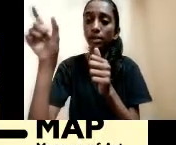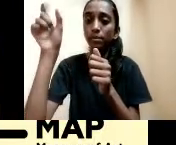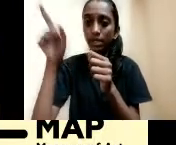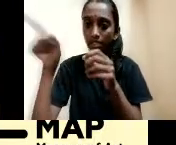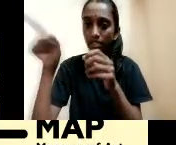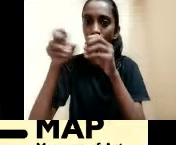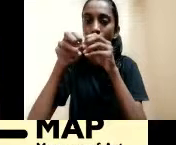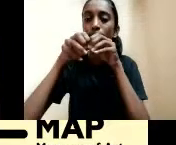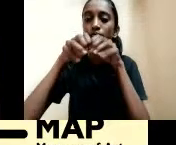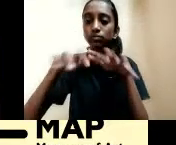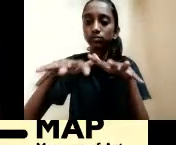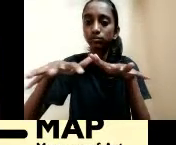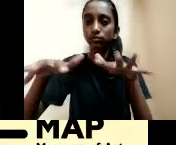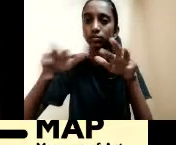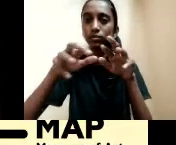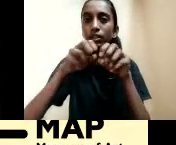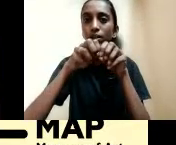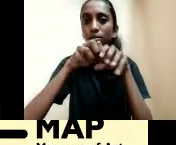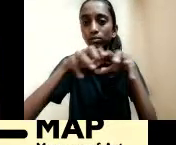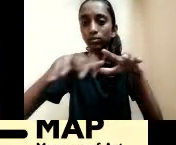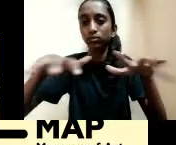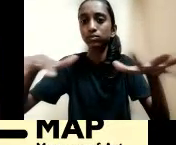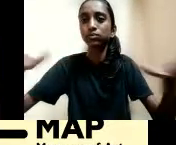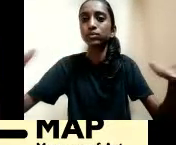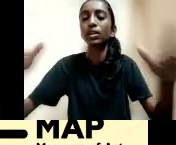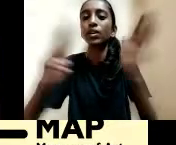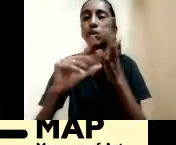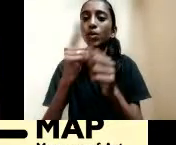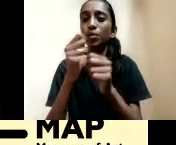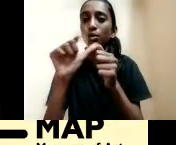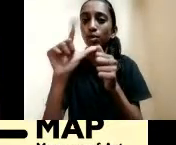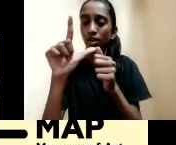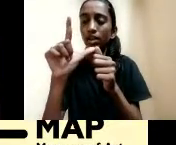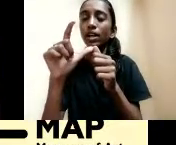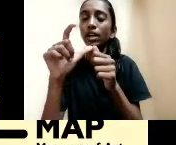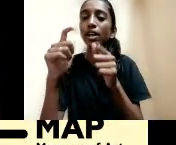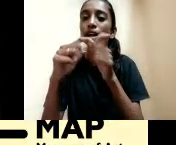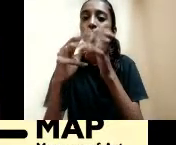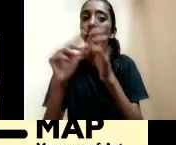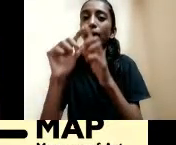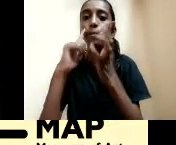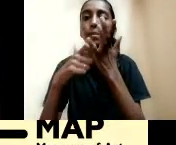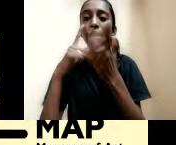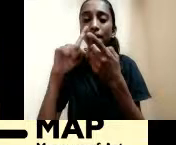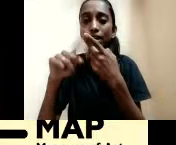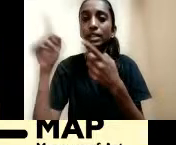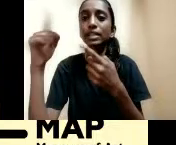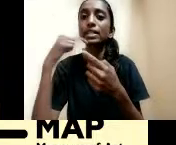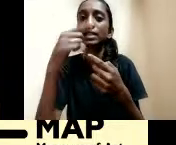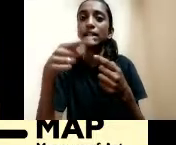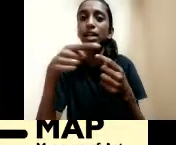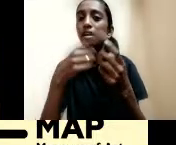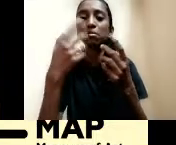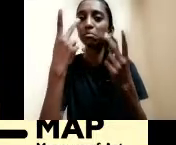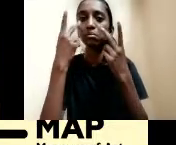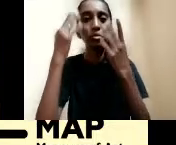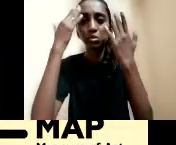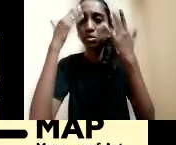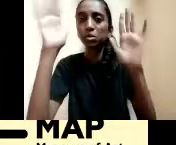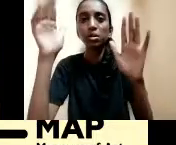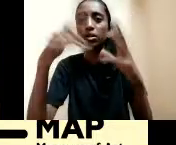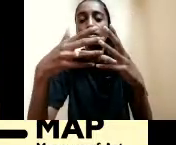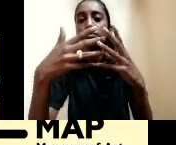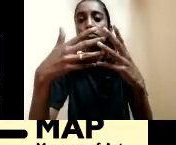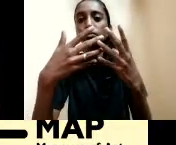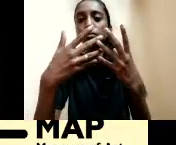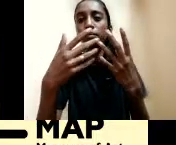the rubric of the Mughal Empire and claimed itself to be an autonomous state. And that's where